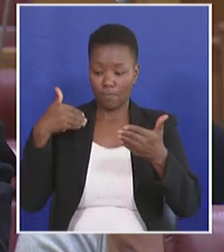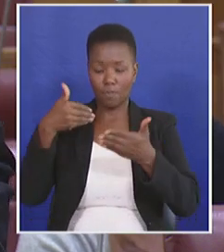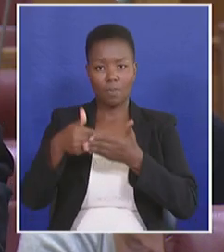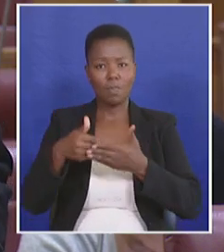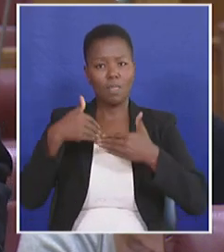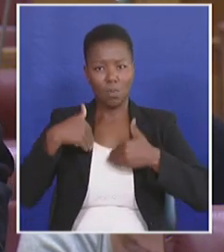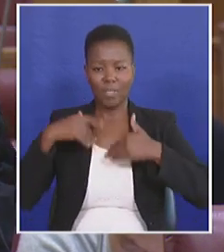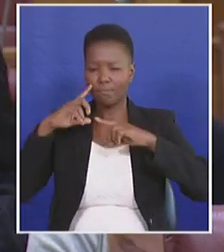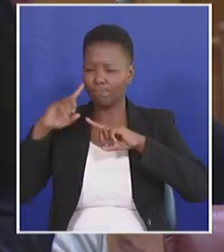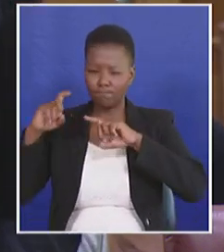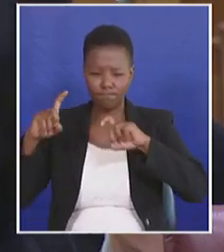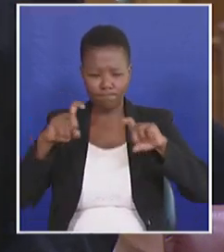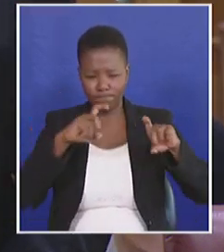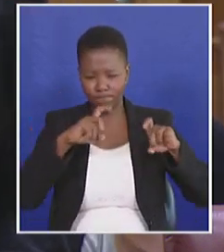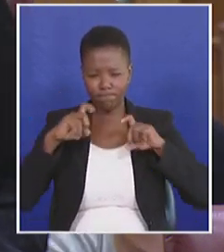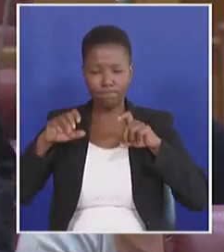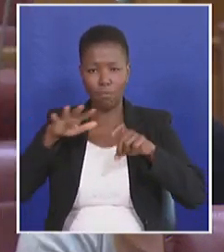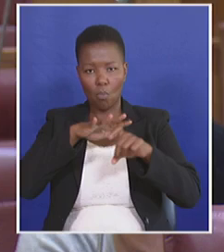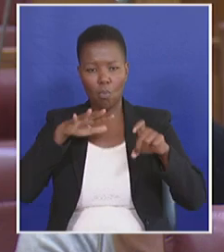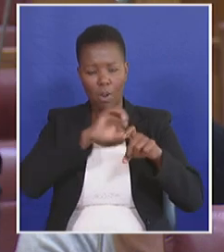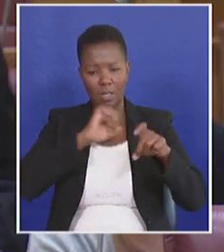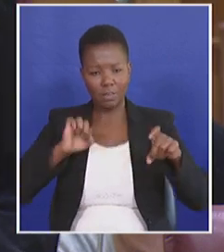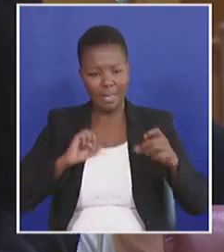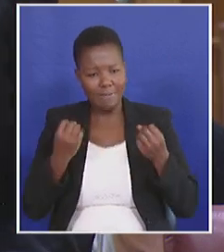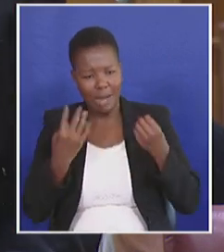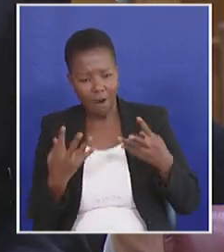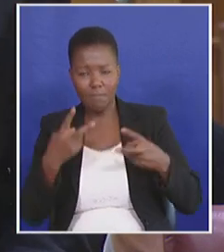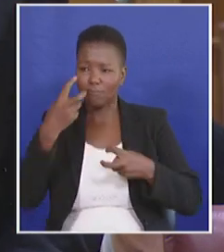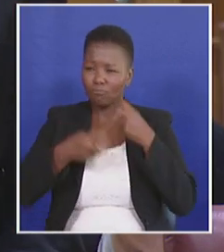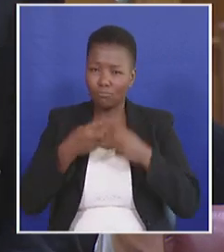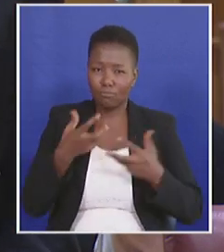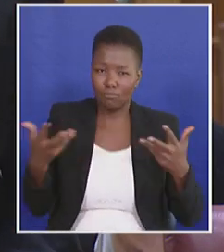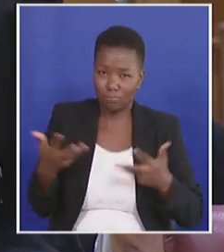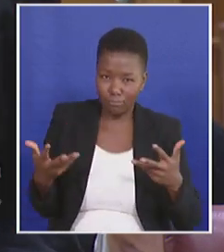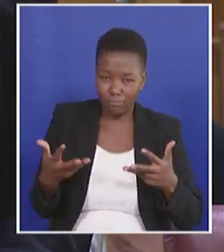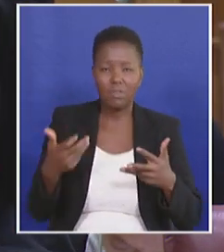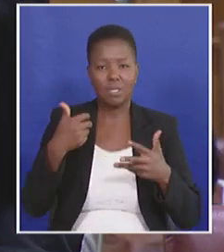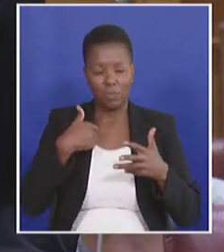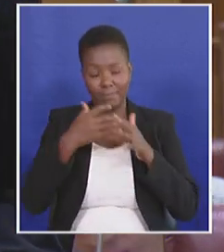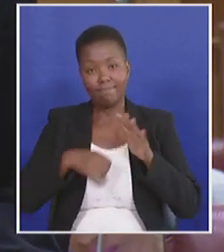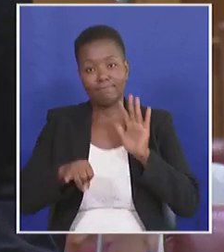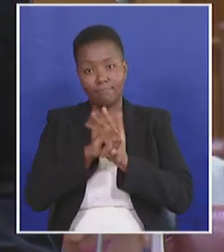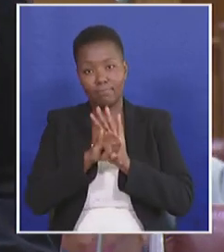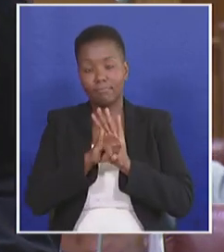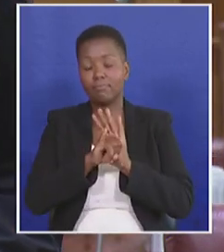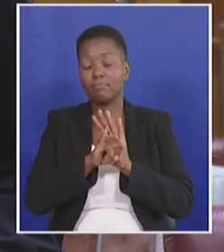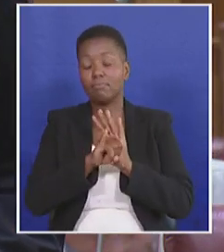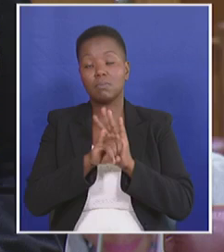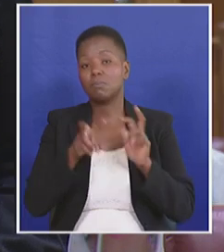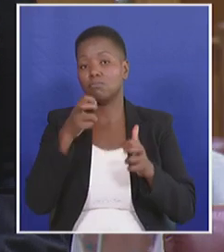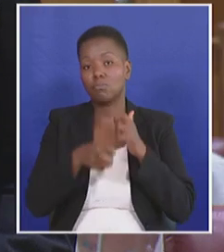the organization, some of the issues that emerged as affecting service delivery